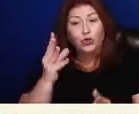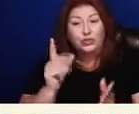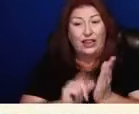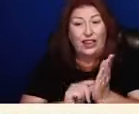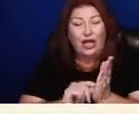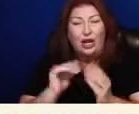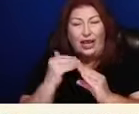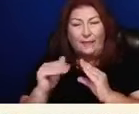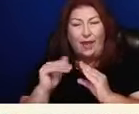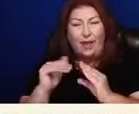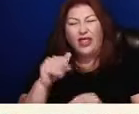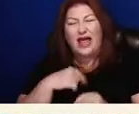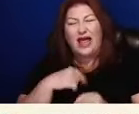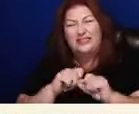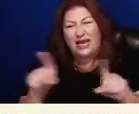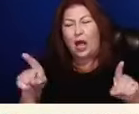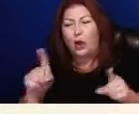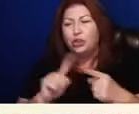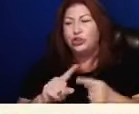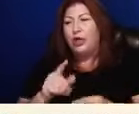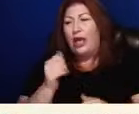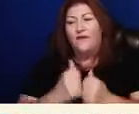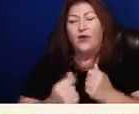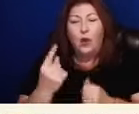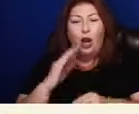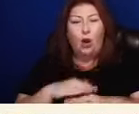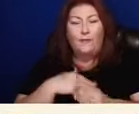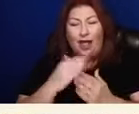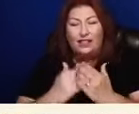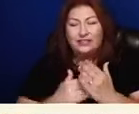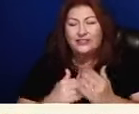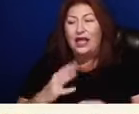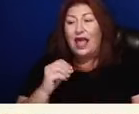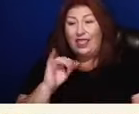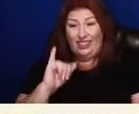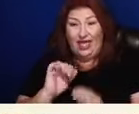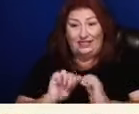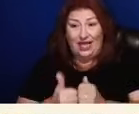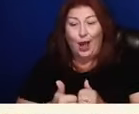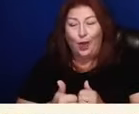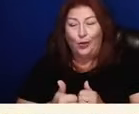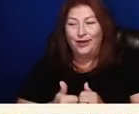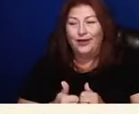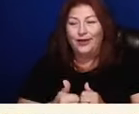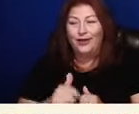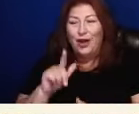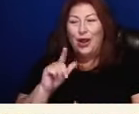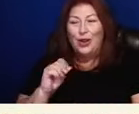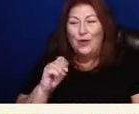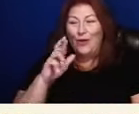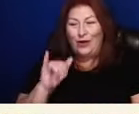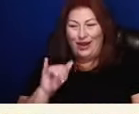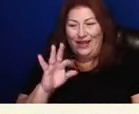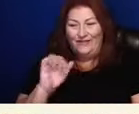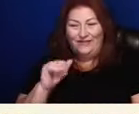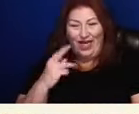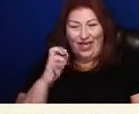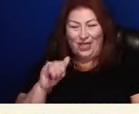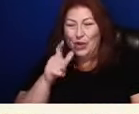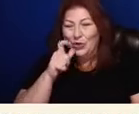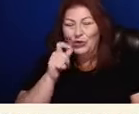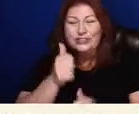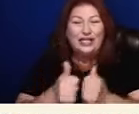out to everyone on my listserv. And that's how Lori Fahey, who is the executive director of the